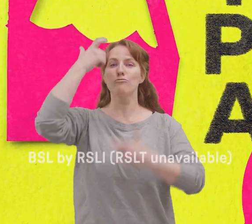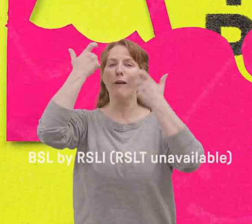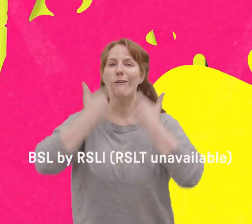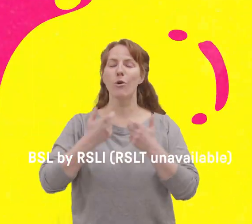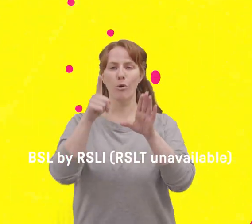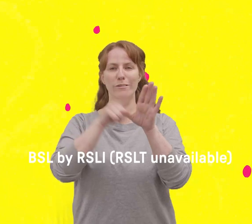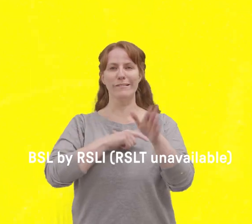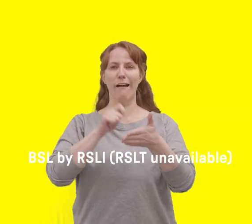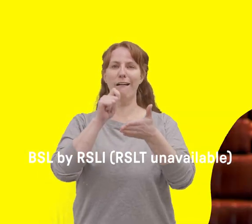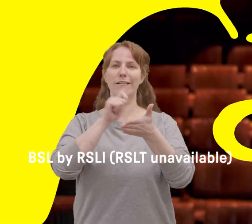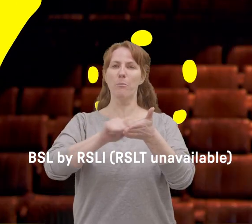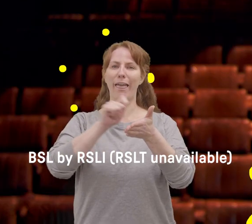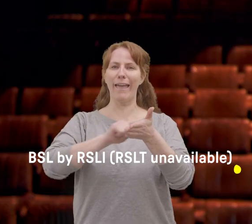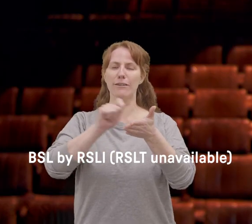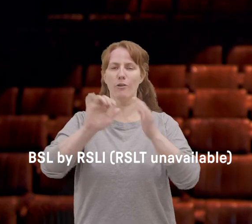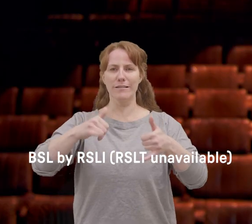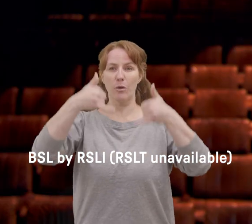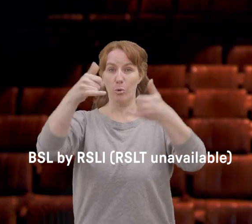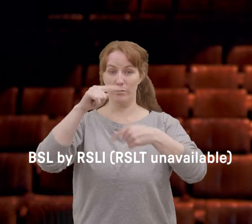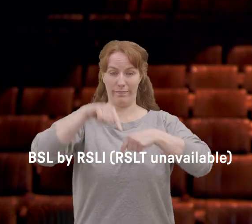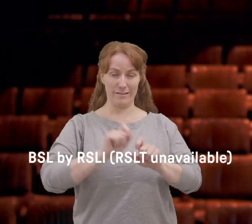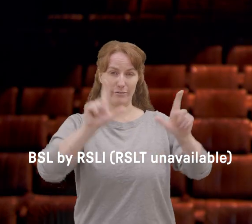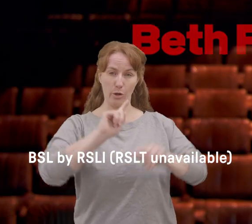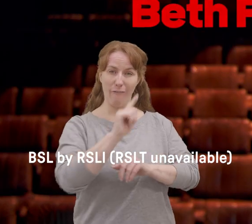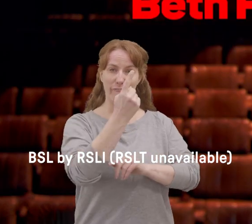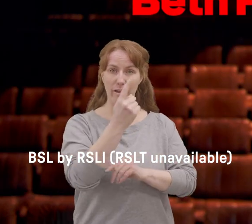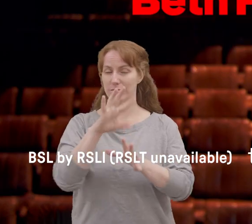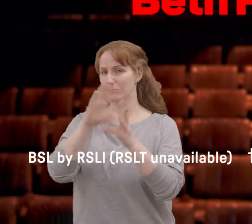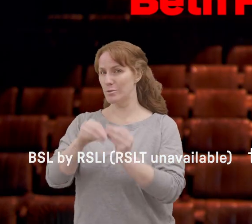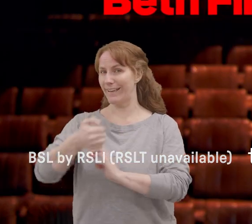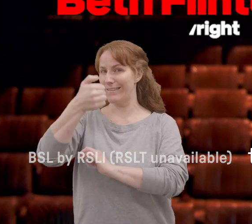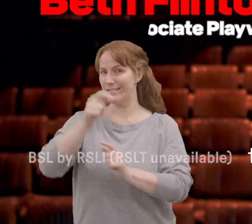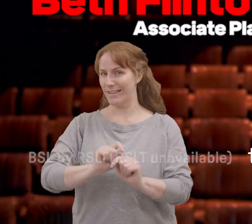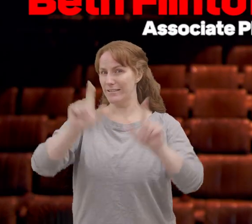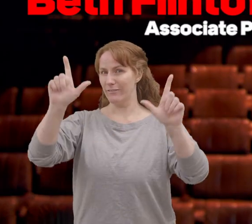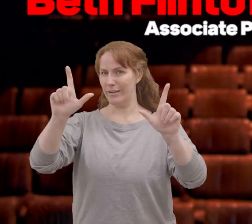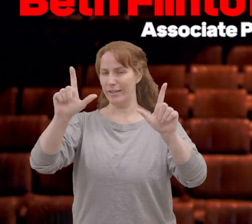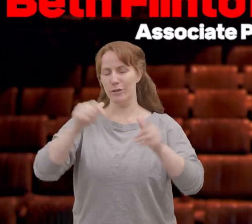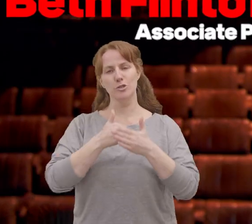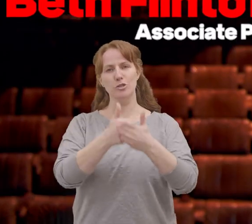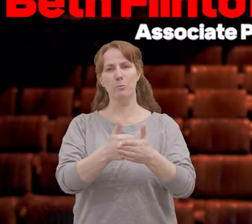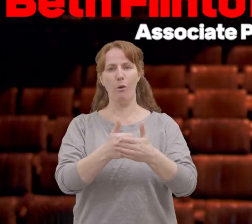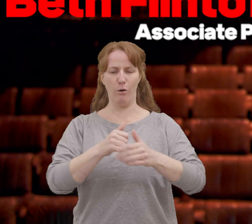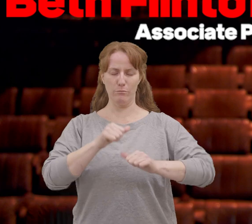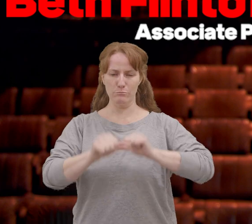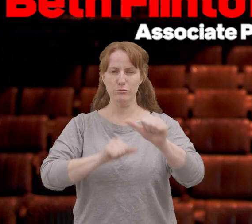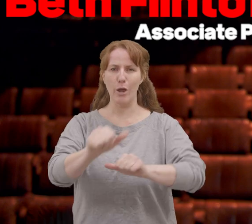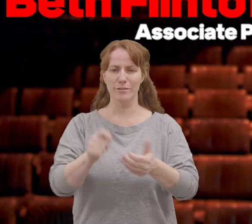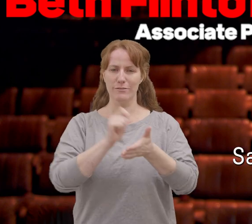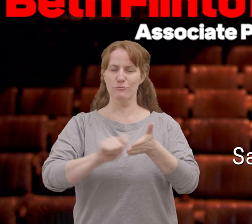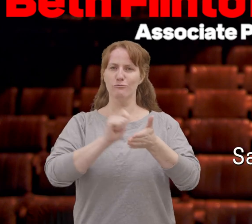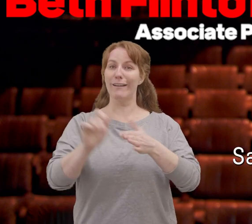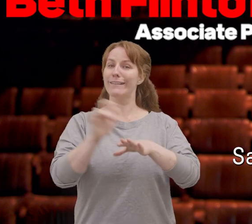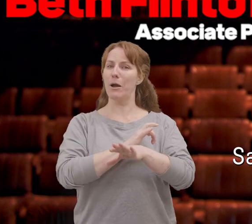Welcome to the Royal Court Young Playwrights Award. This is the first in a series of 6 videos taking you through the process of writing your play. In this